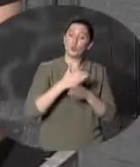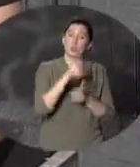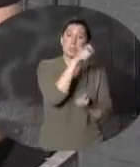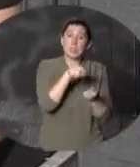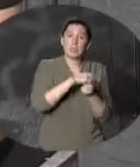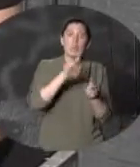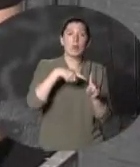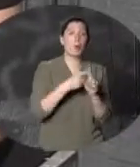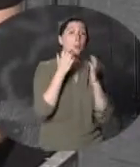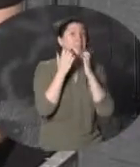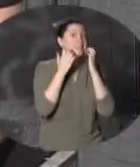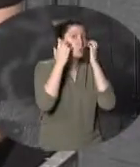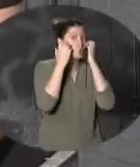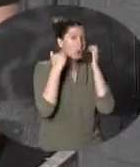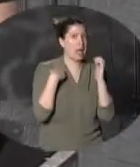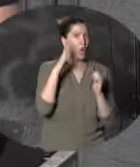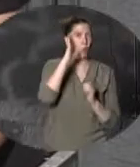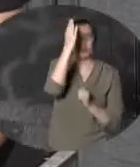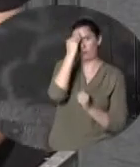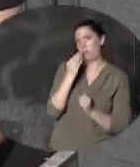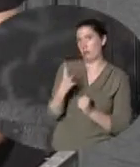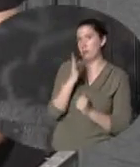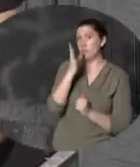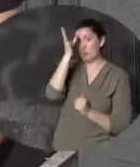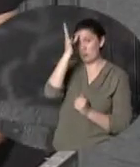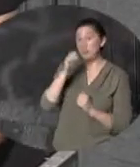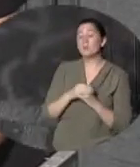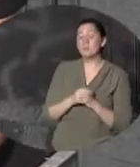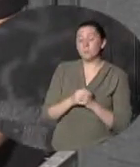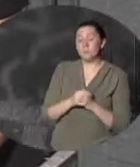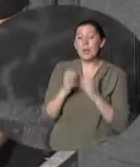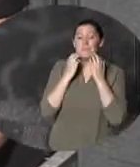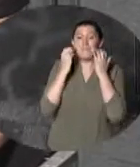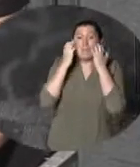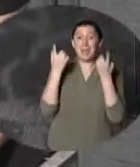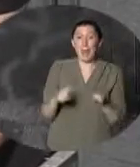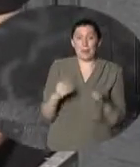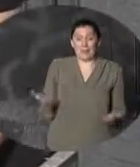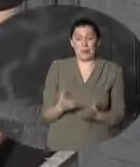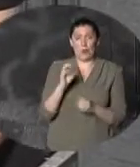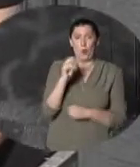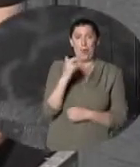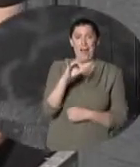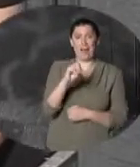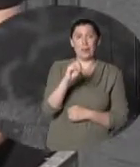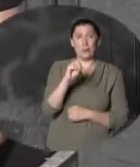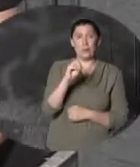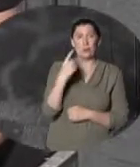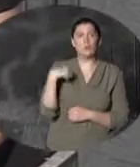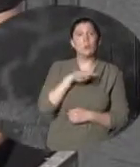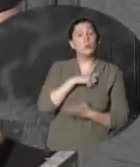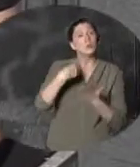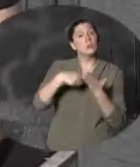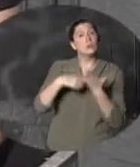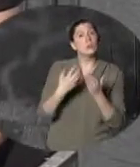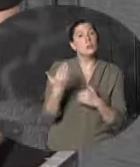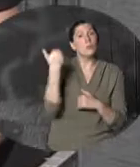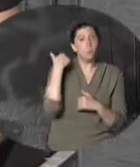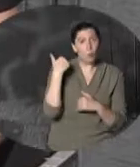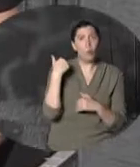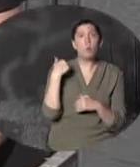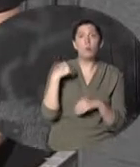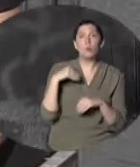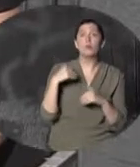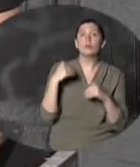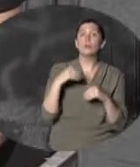about measles with that person is about the fact that we've had measles right here in Ohio. We talked before about having the first